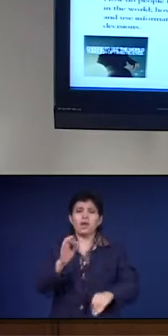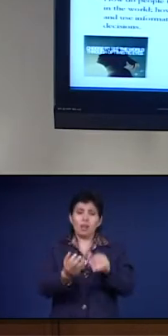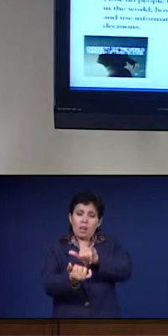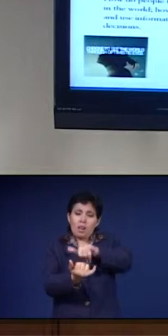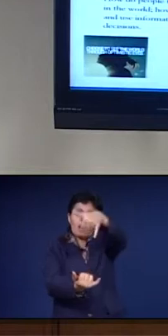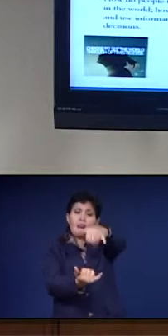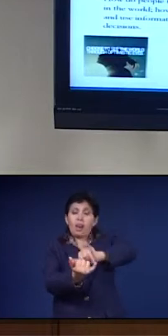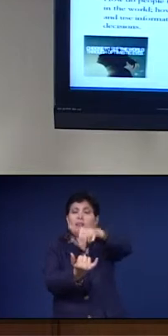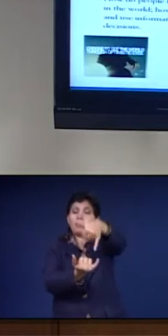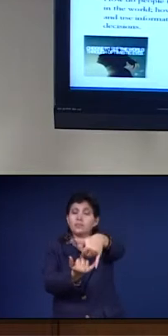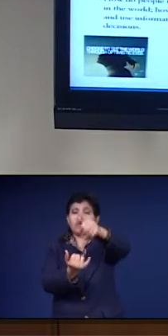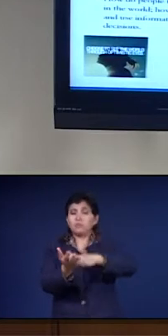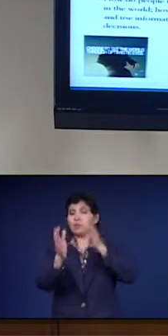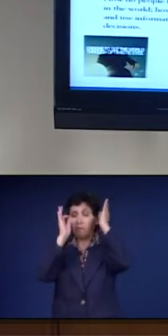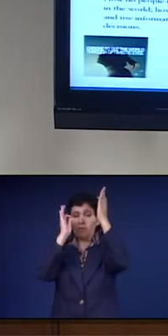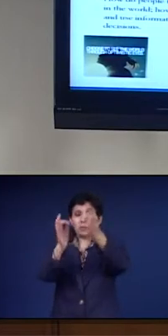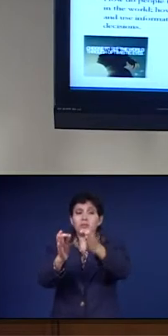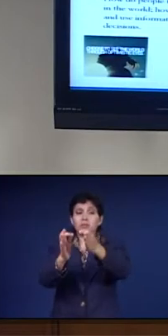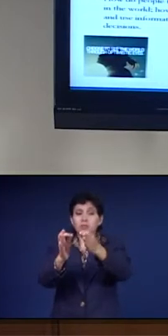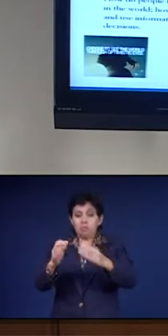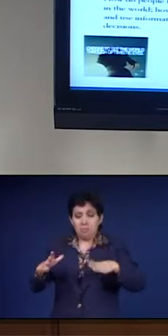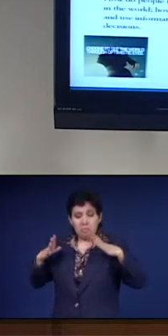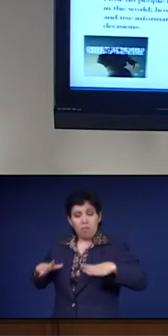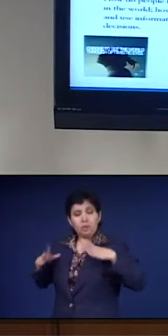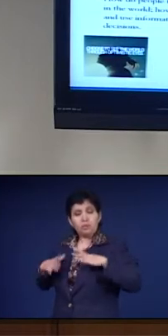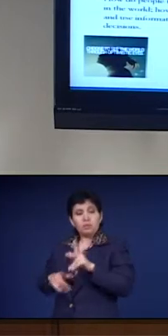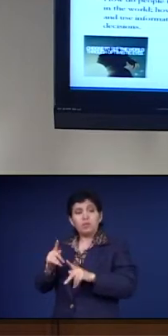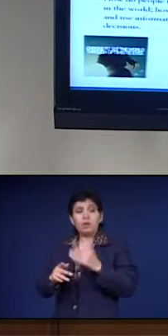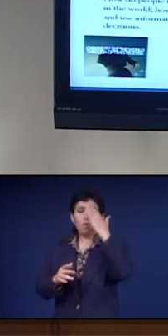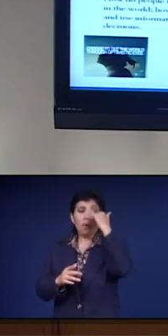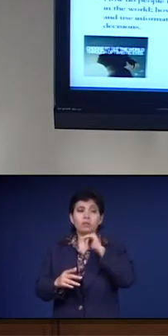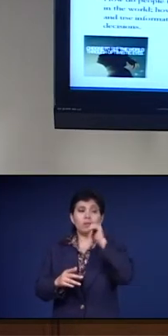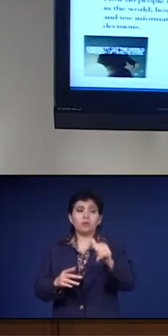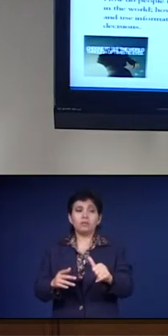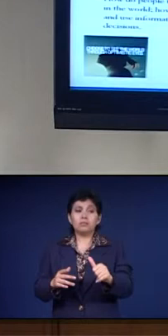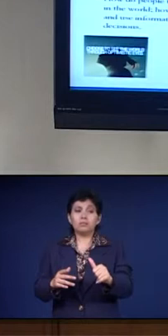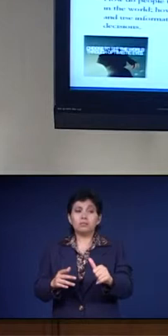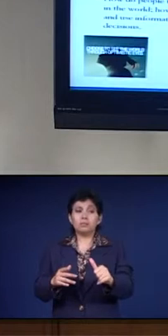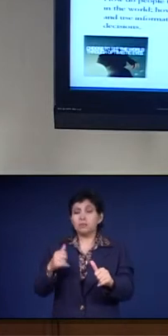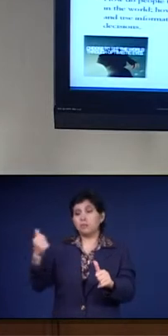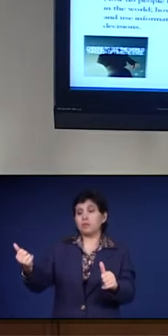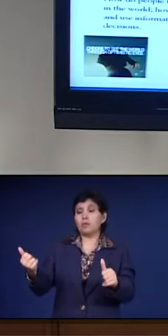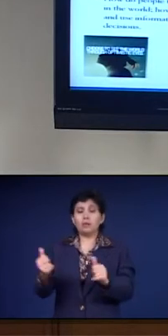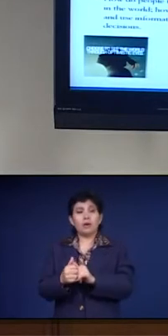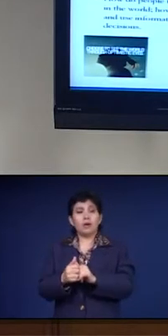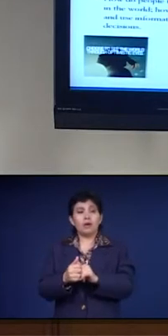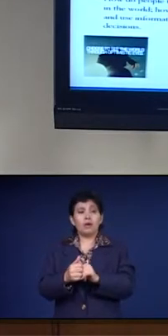laptop, or some tend to focus on the person's clothes. Why not the light, or why not the aircon?